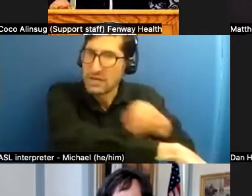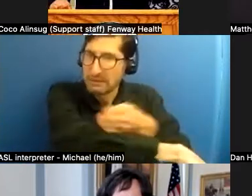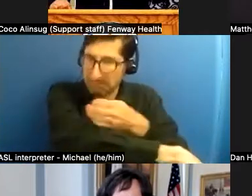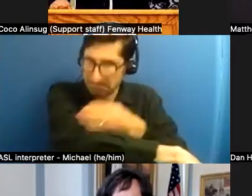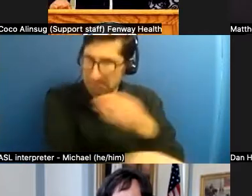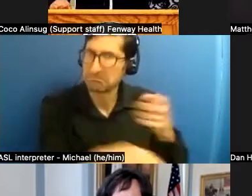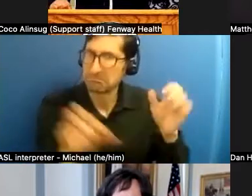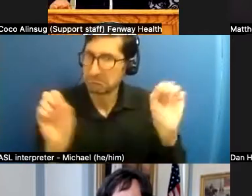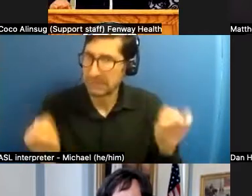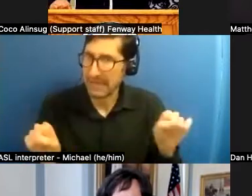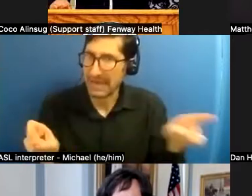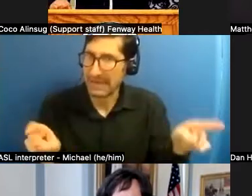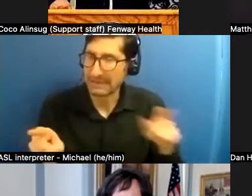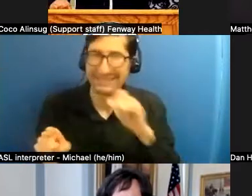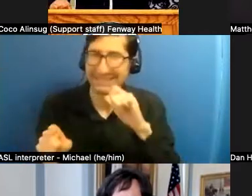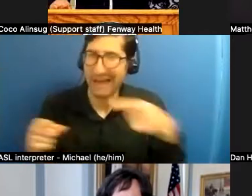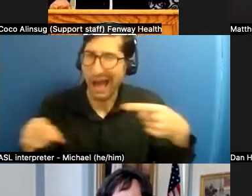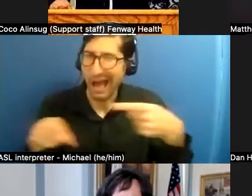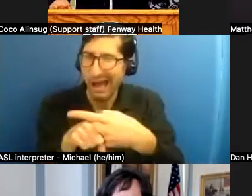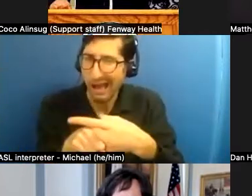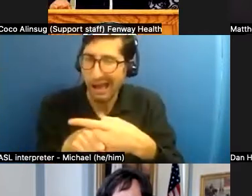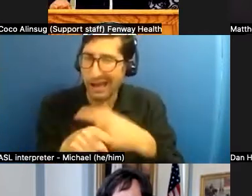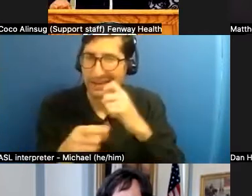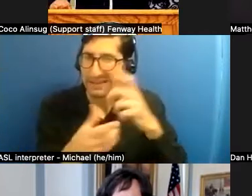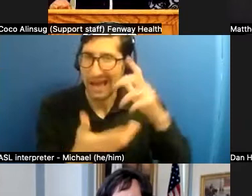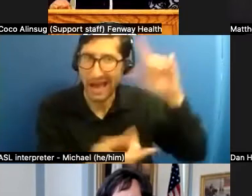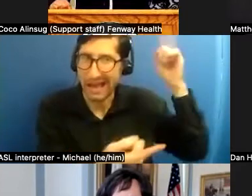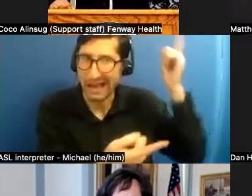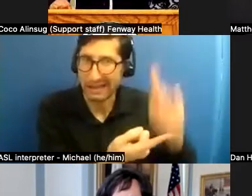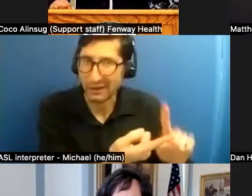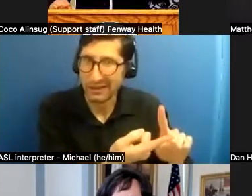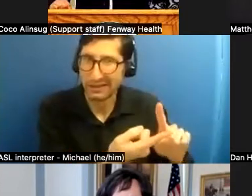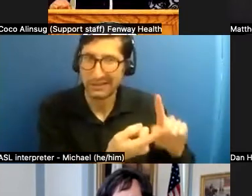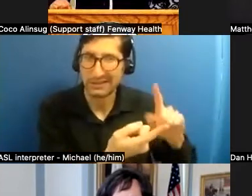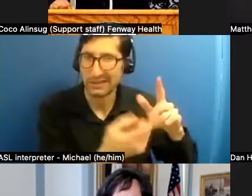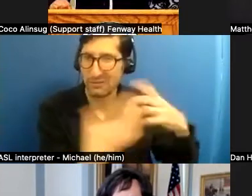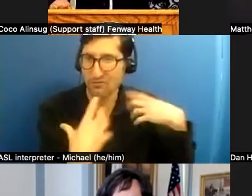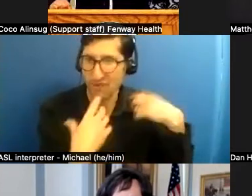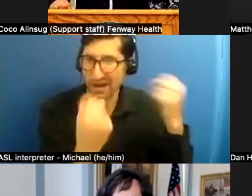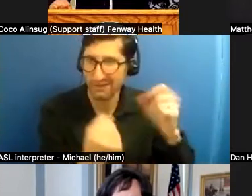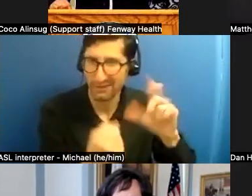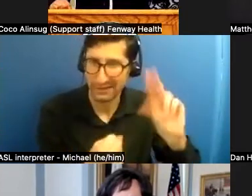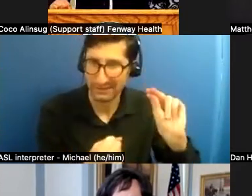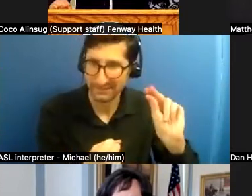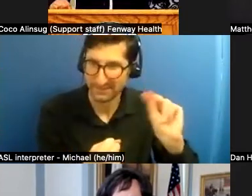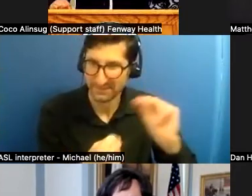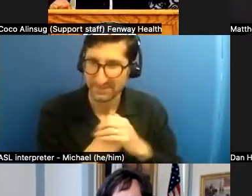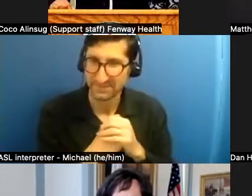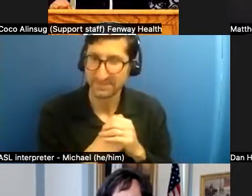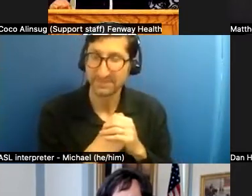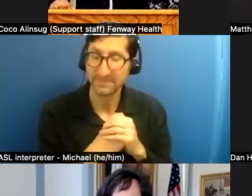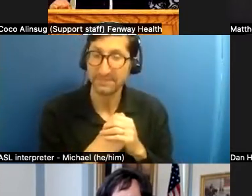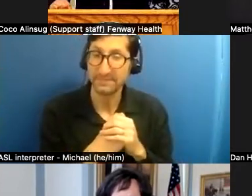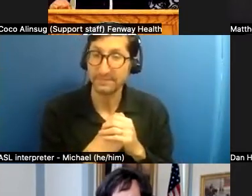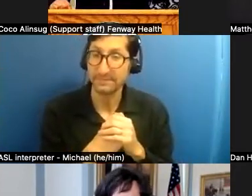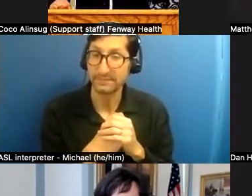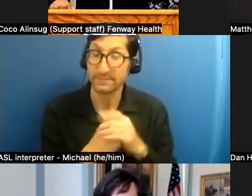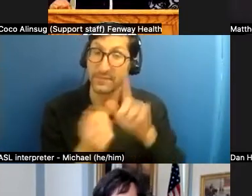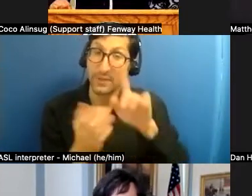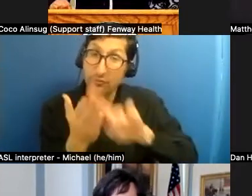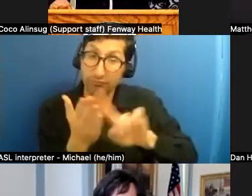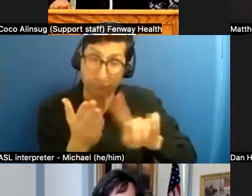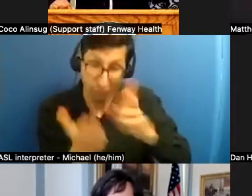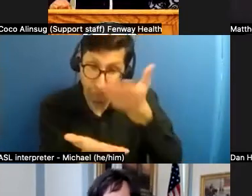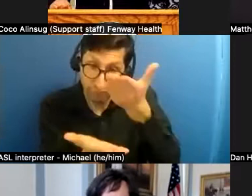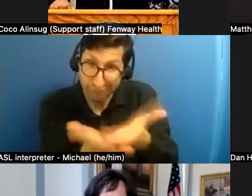than takes away from recovery. And the evidence really shows this also to be